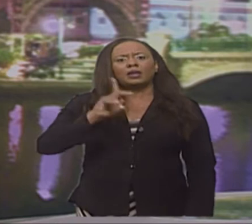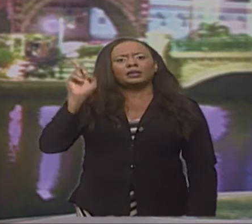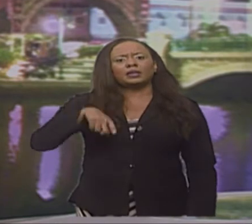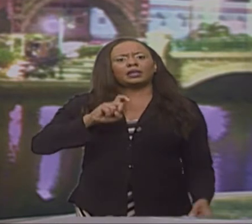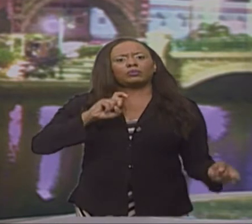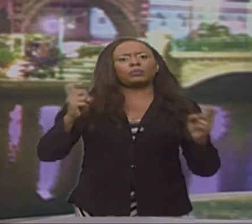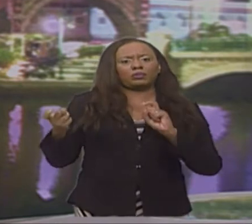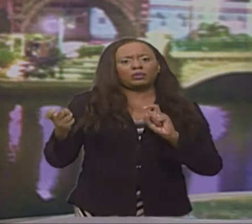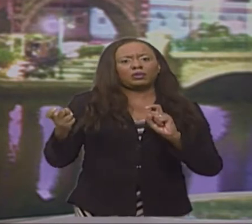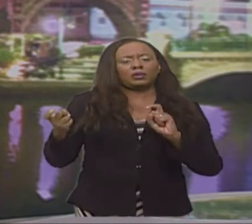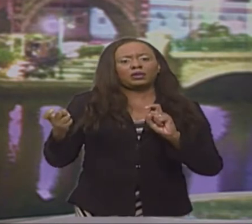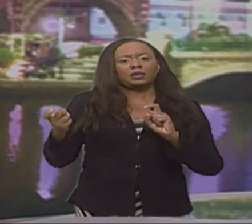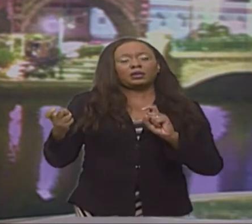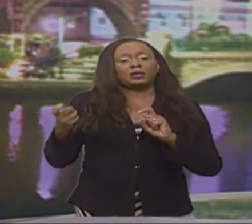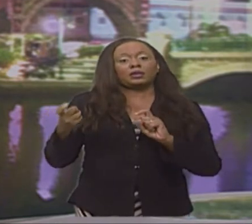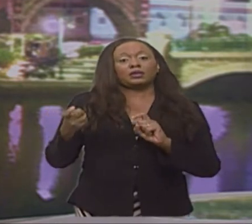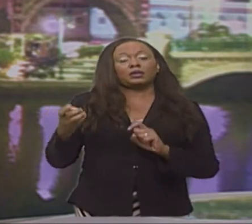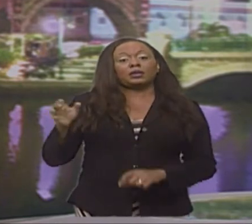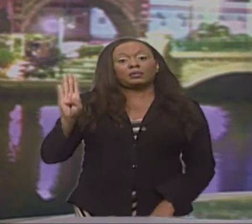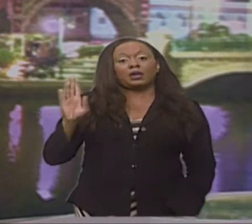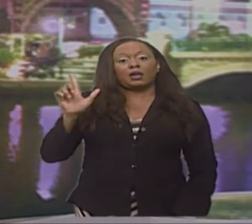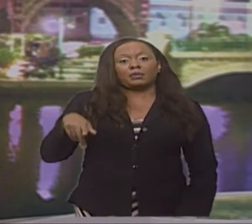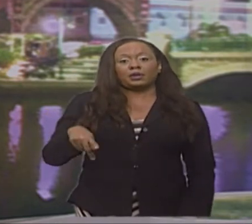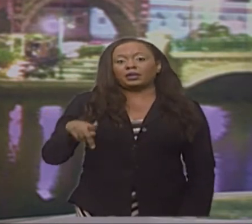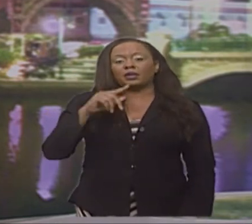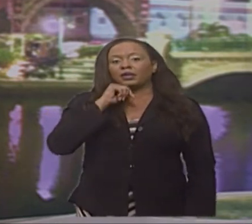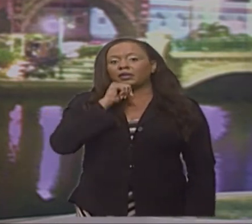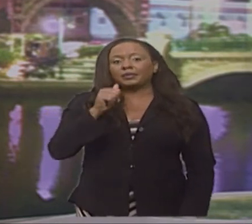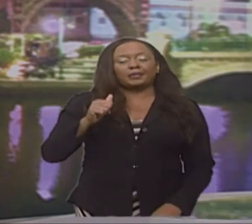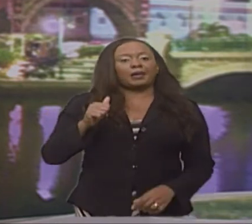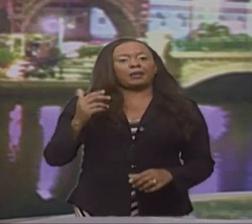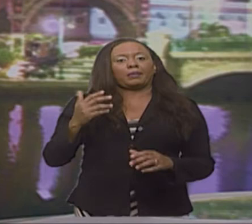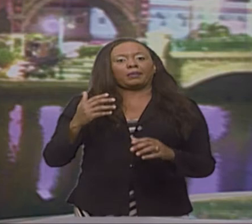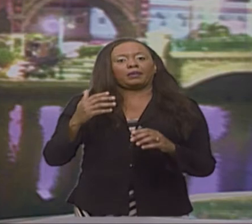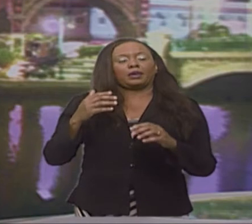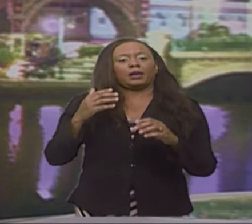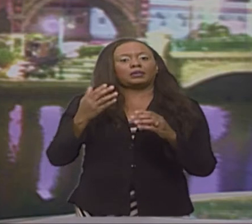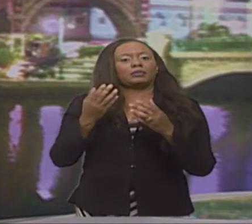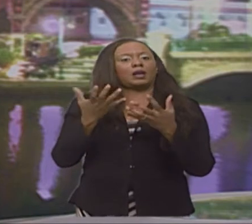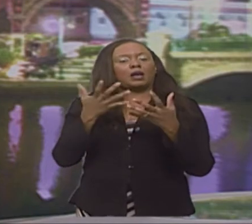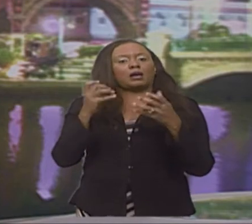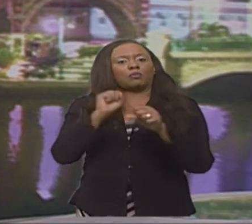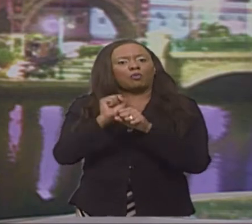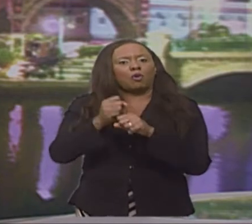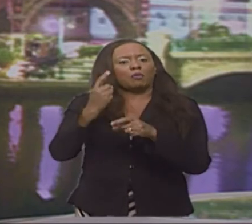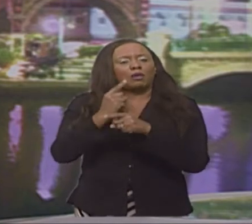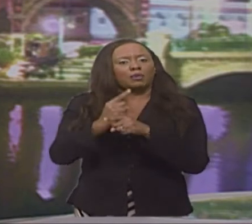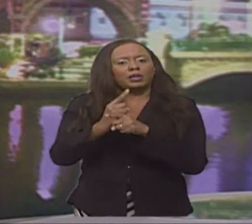the previous government failed to ensure the entity was properly operated, especially in servicing northern Barbados.